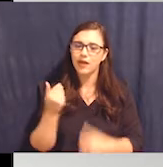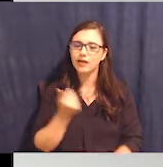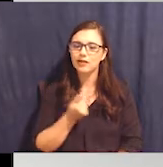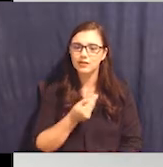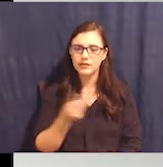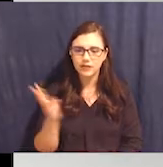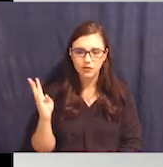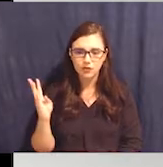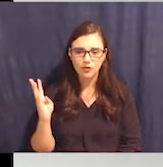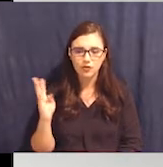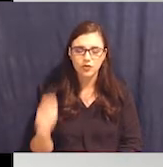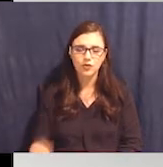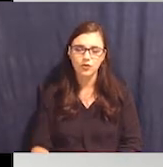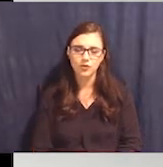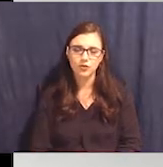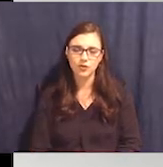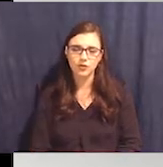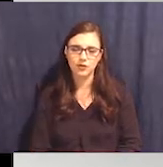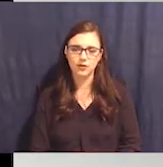that there were a number of,